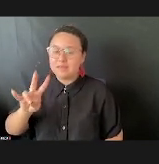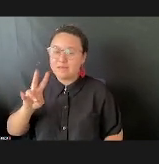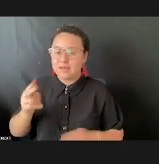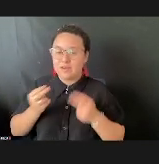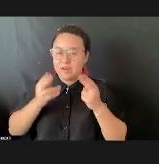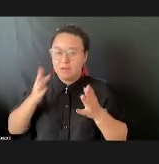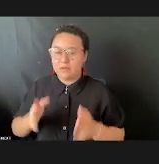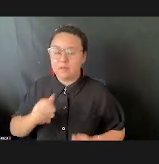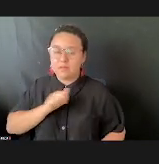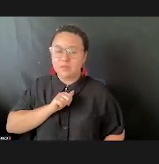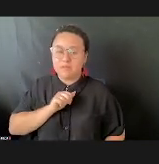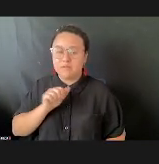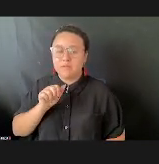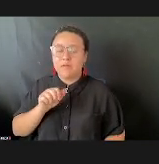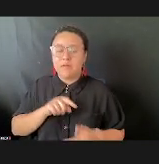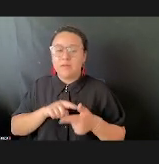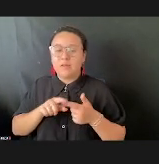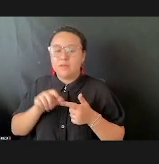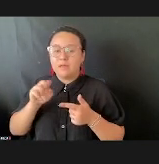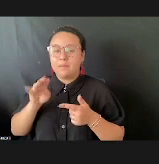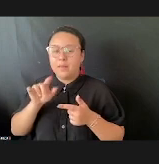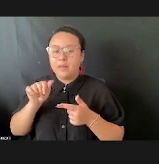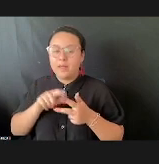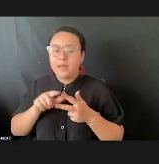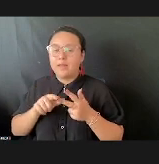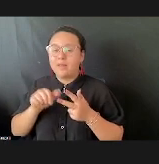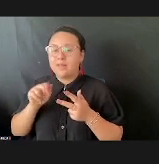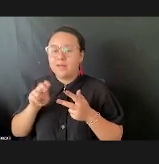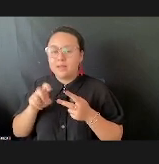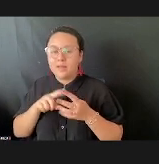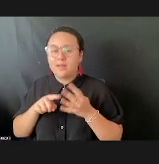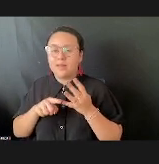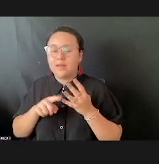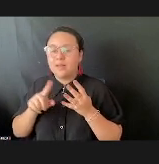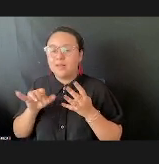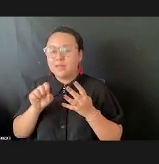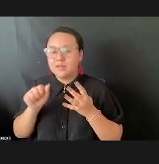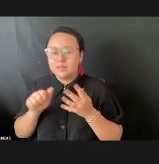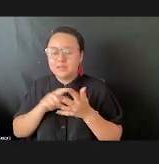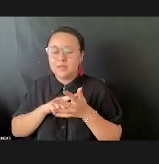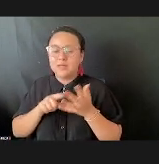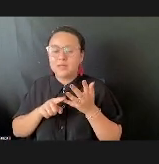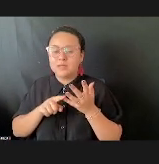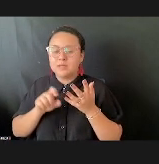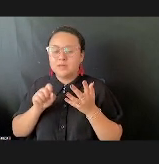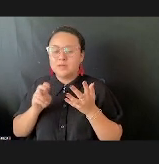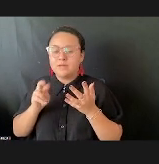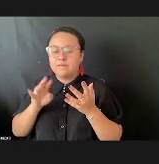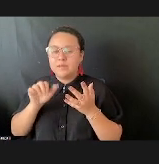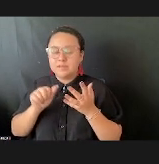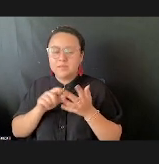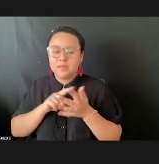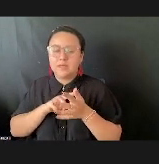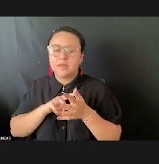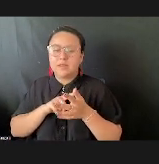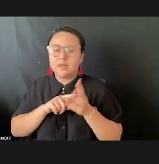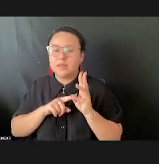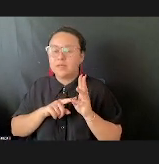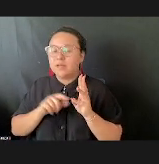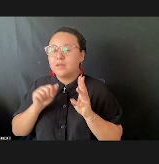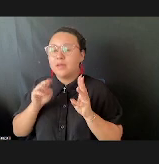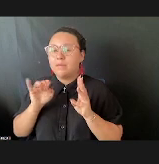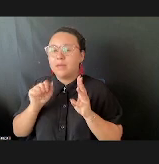Amelia Costa Powell, Anne Garcia Romero, Lisa Portes, Jose Luis Valenzuela, Abigail Vega, and Karen